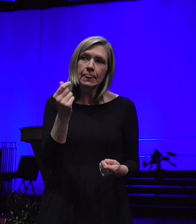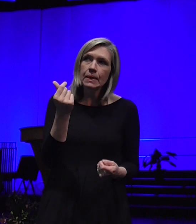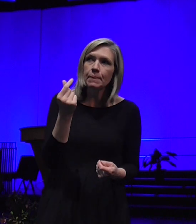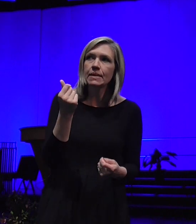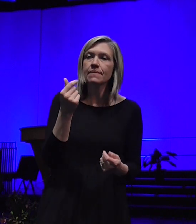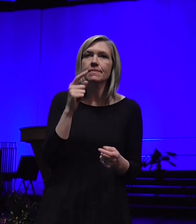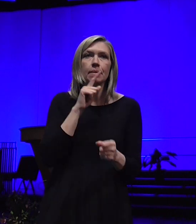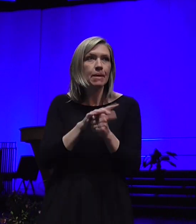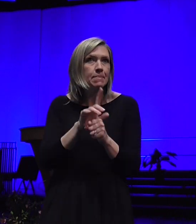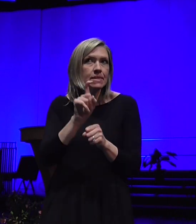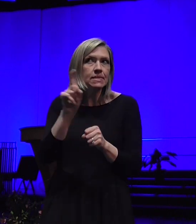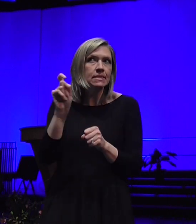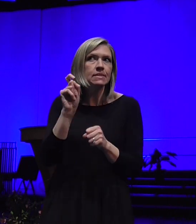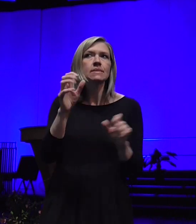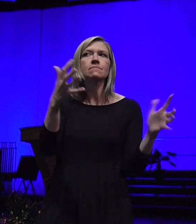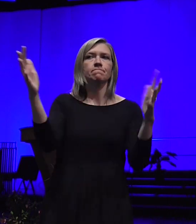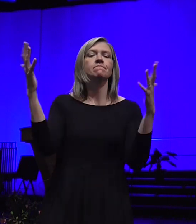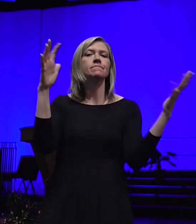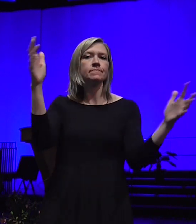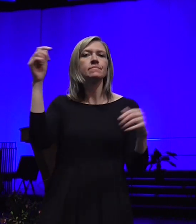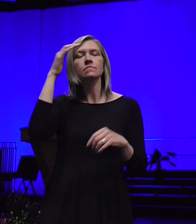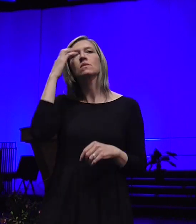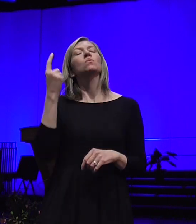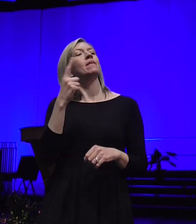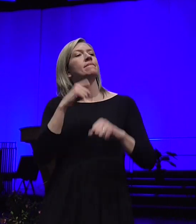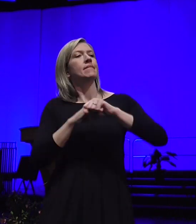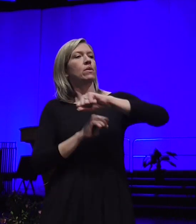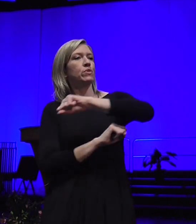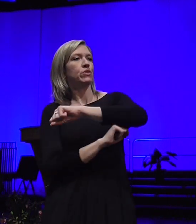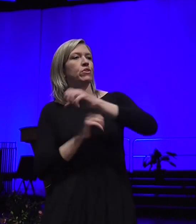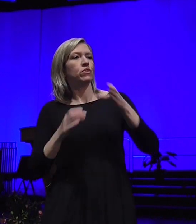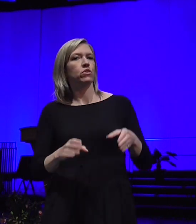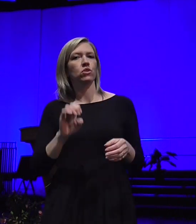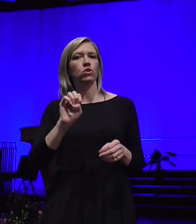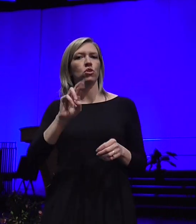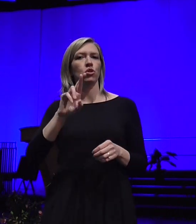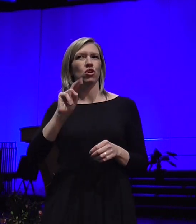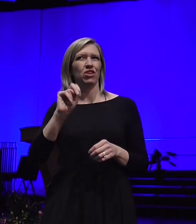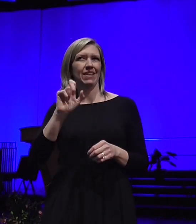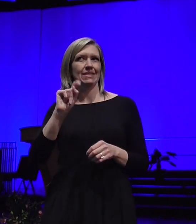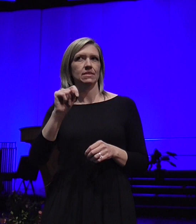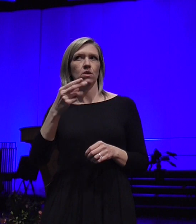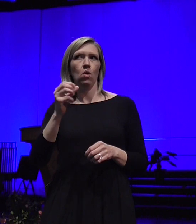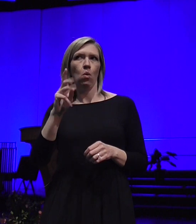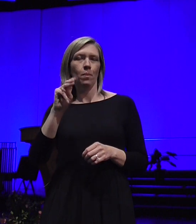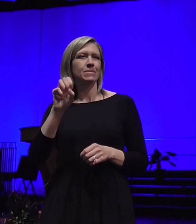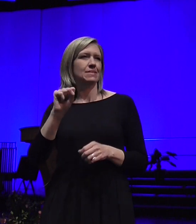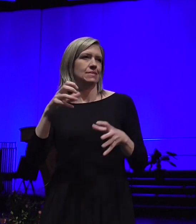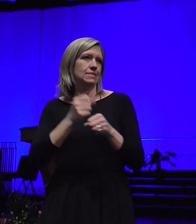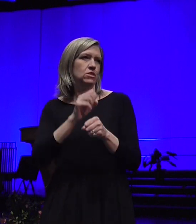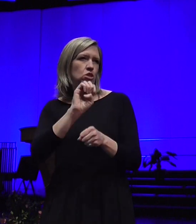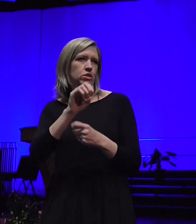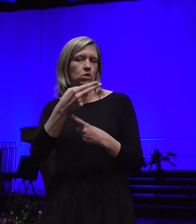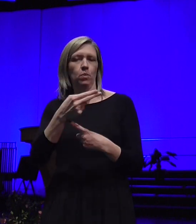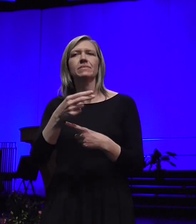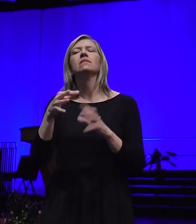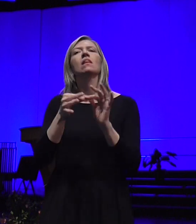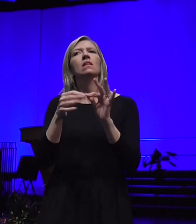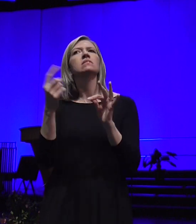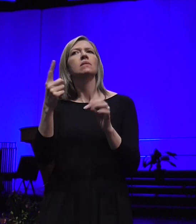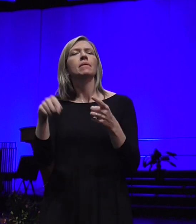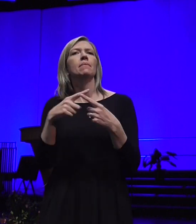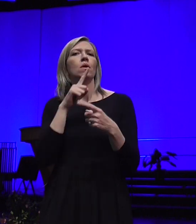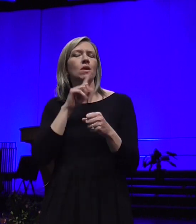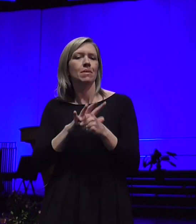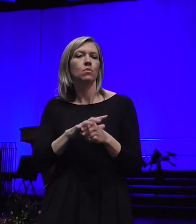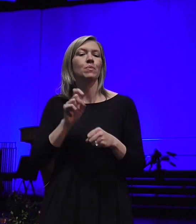commitment thing? One of the things our founder, Ernest Holmes, said something that I really love about commitment. He said, we need more